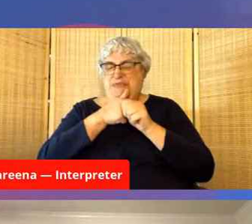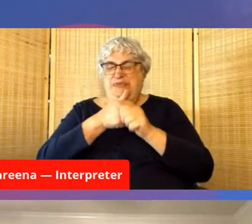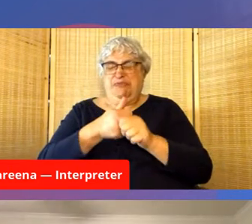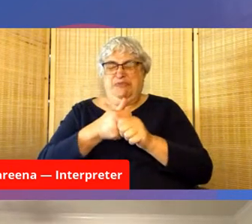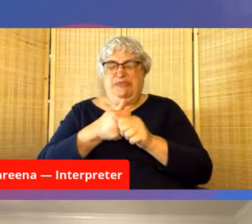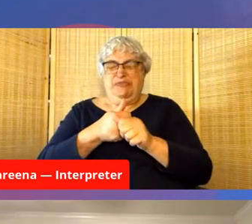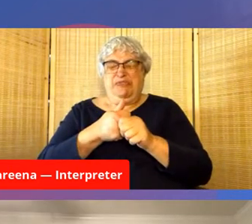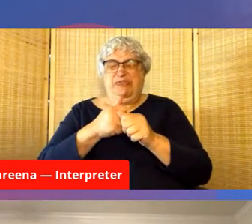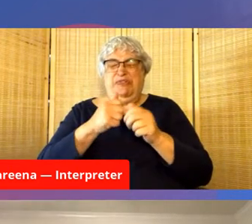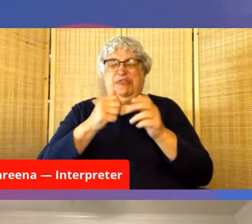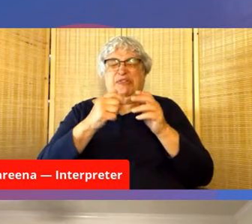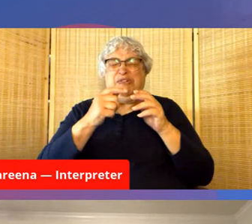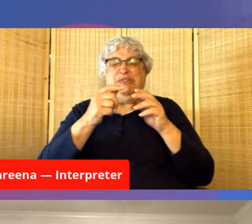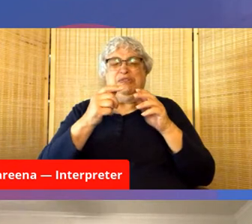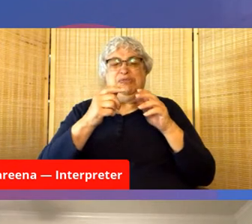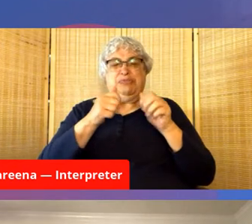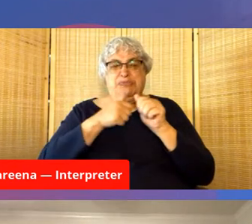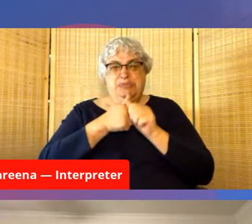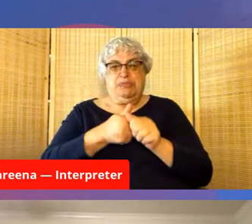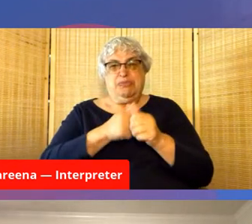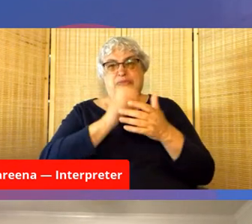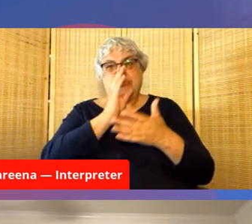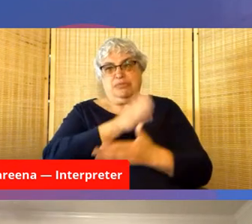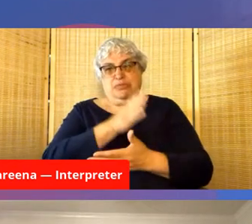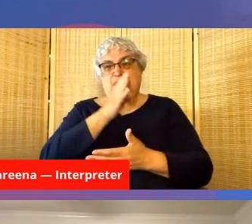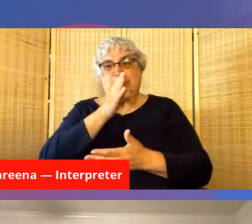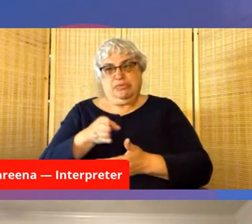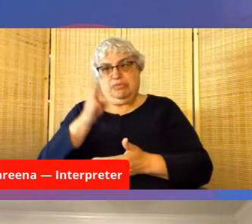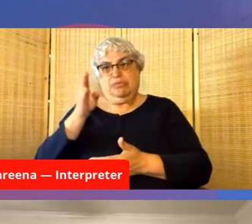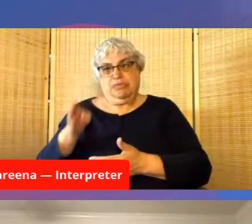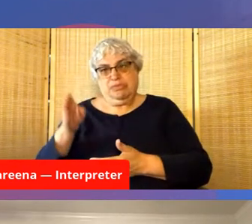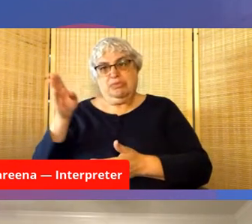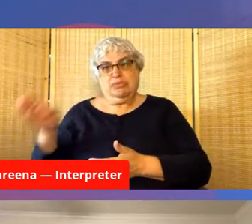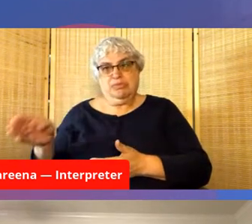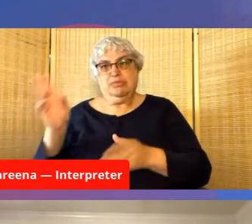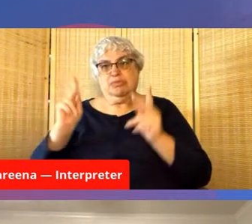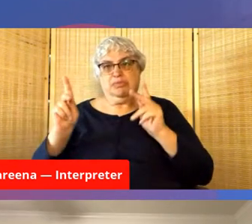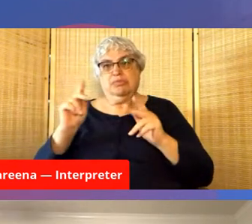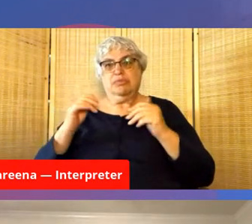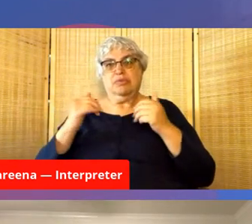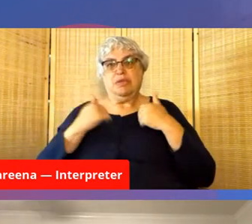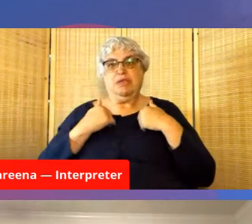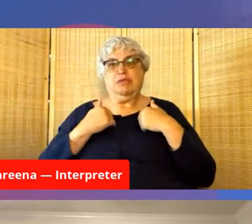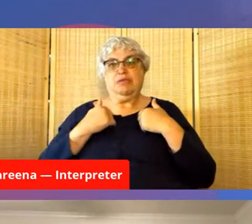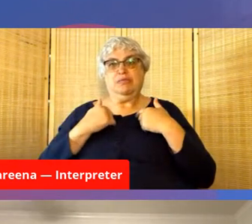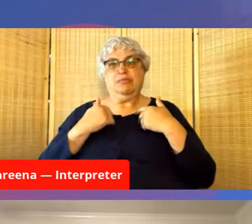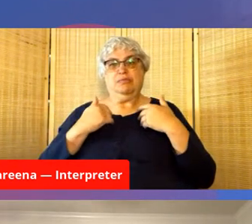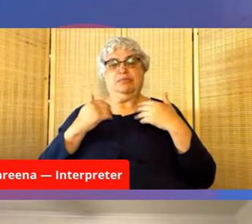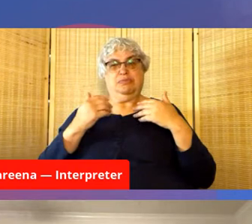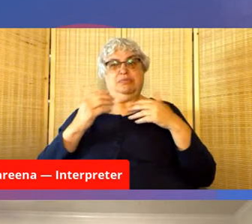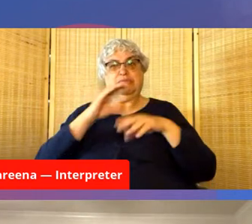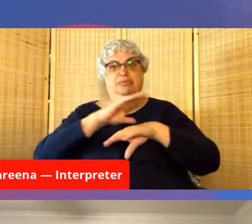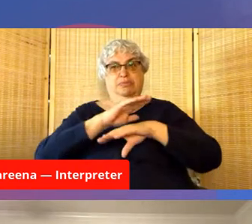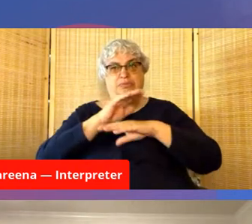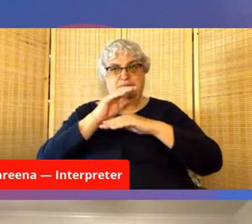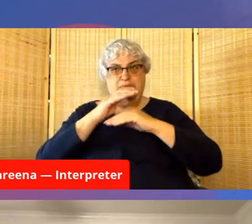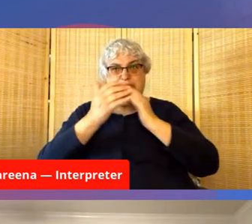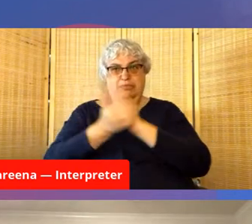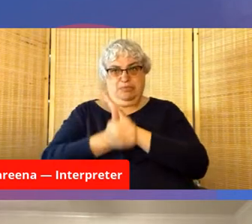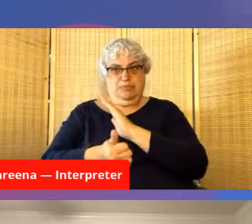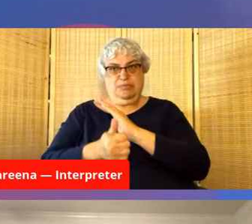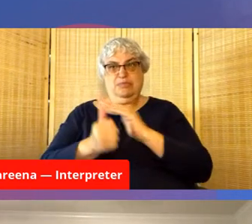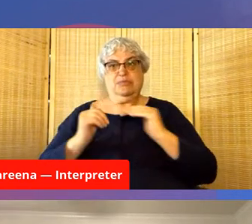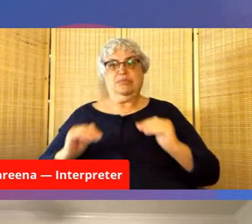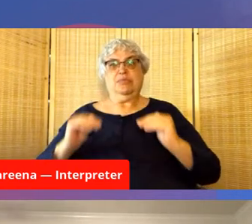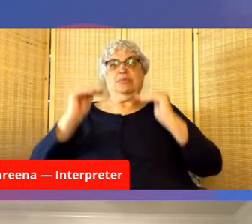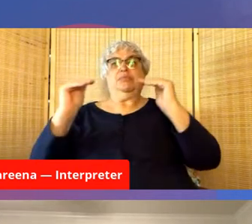it strictly follows the grammatical parameters. At the same time, people who have attained that height, who have elevated themselves to that